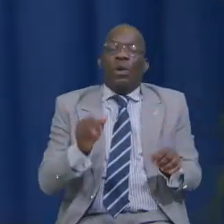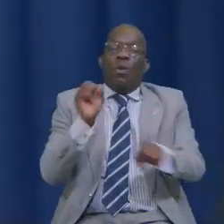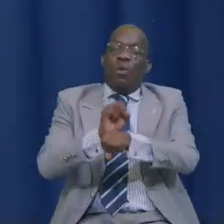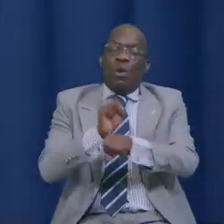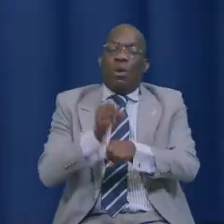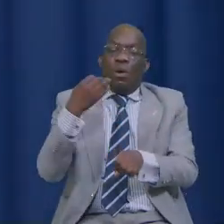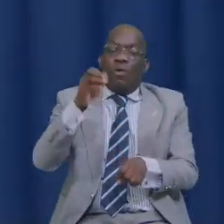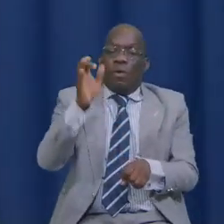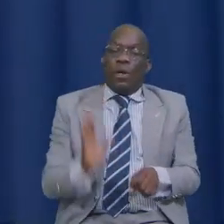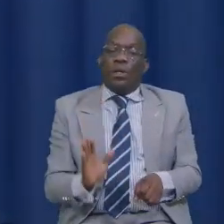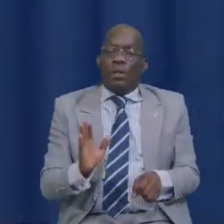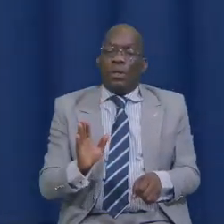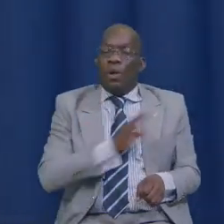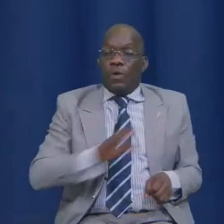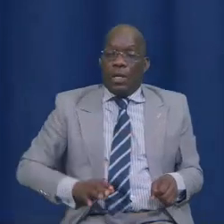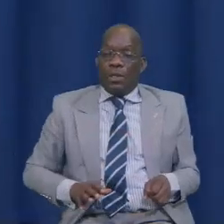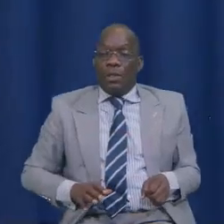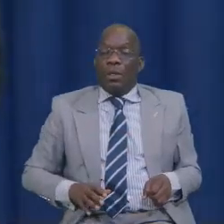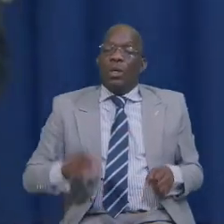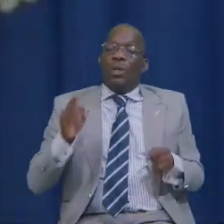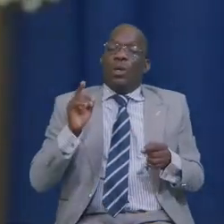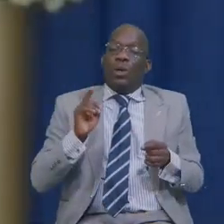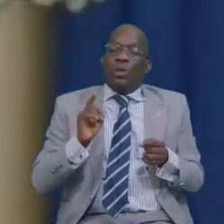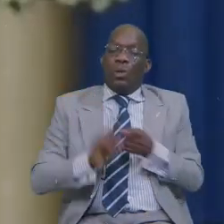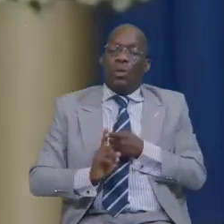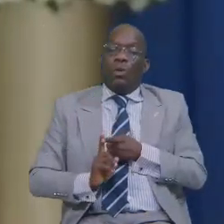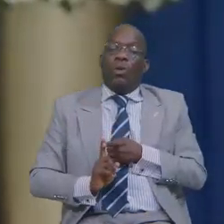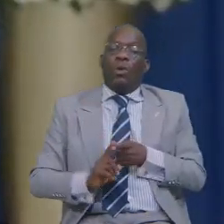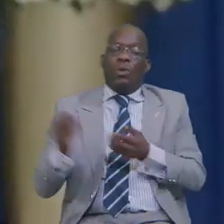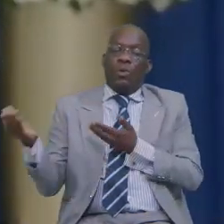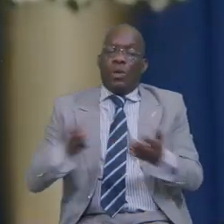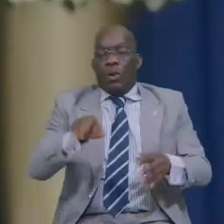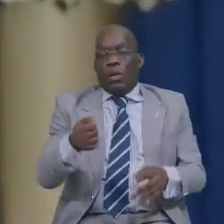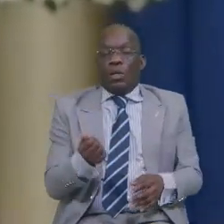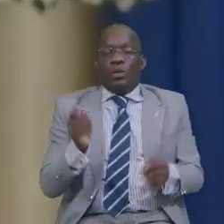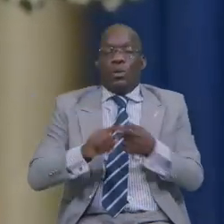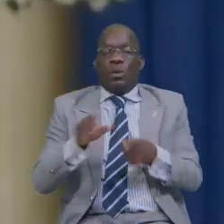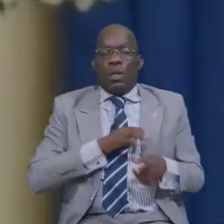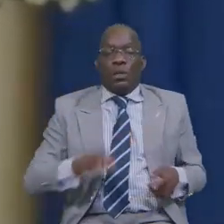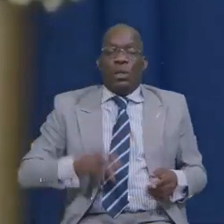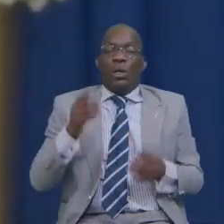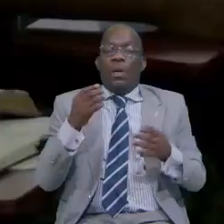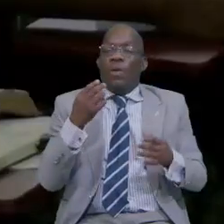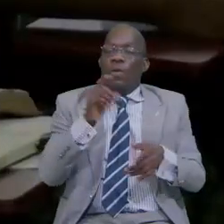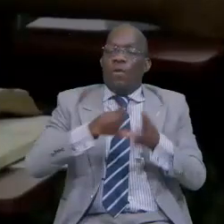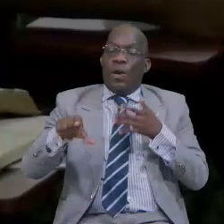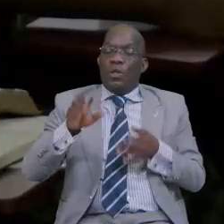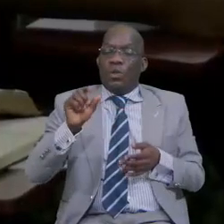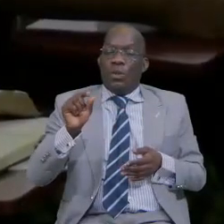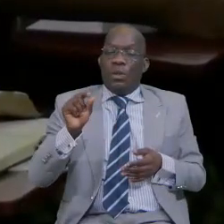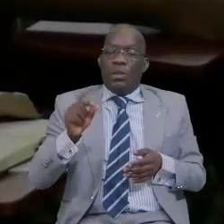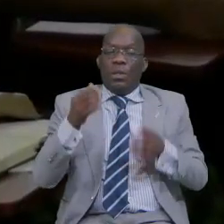Christ, the word of reconciliation. Verse 20, in verse 20 it says, now then, we